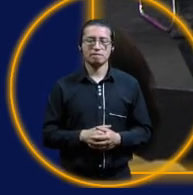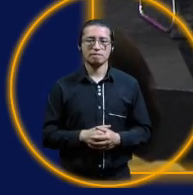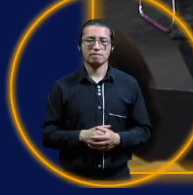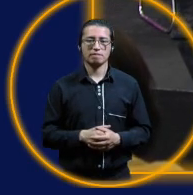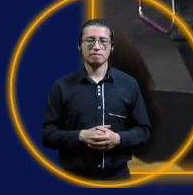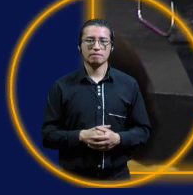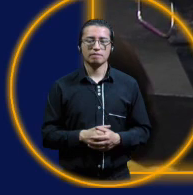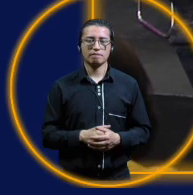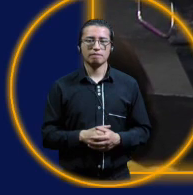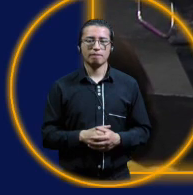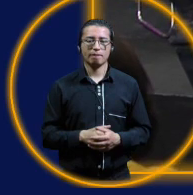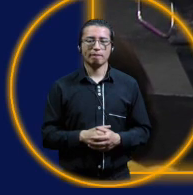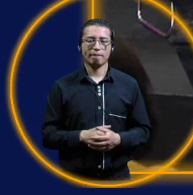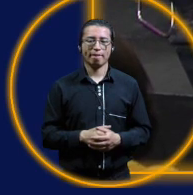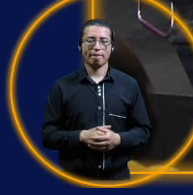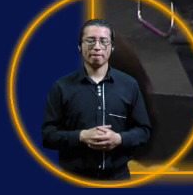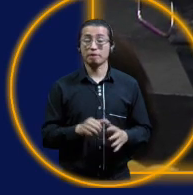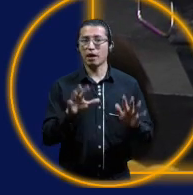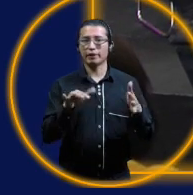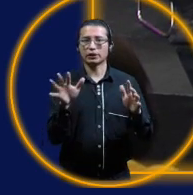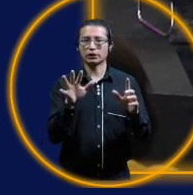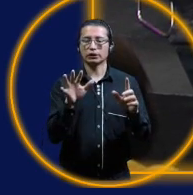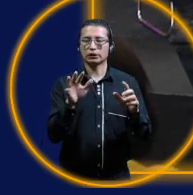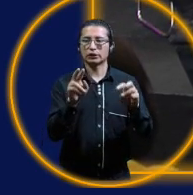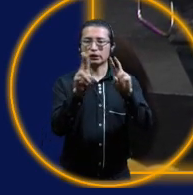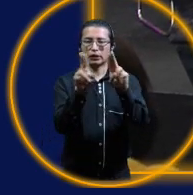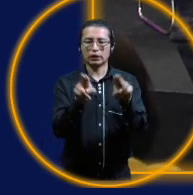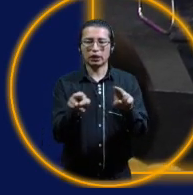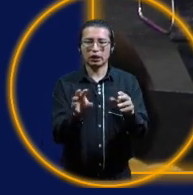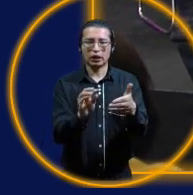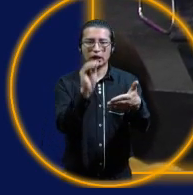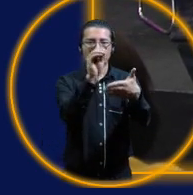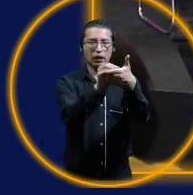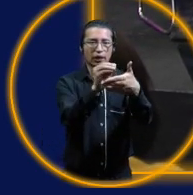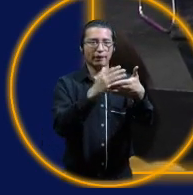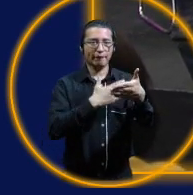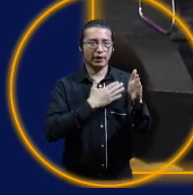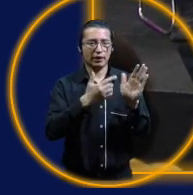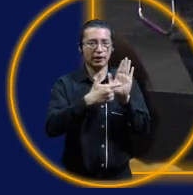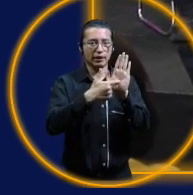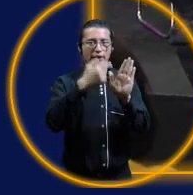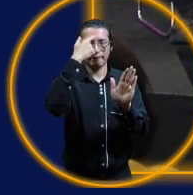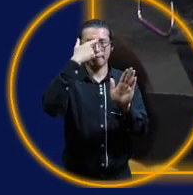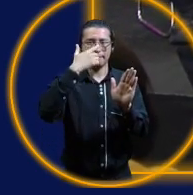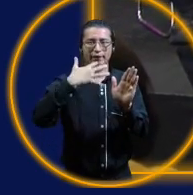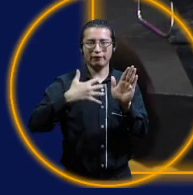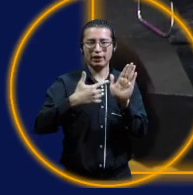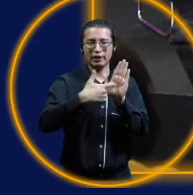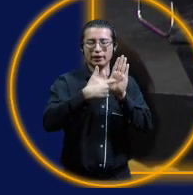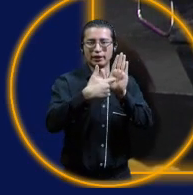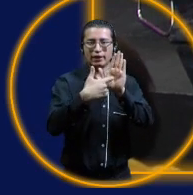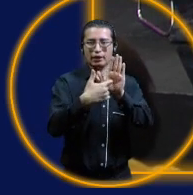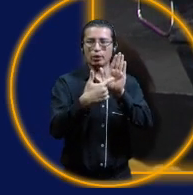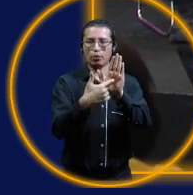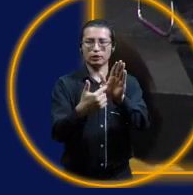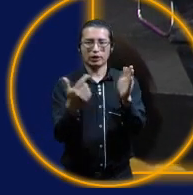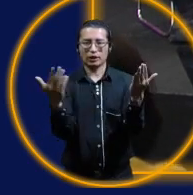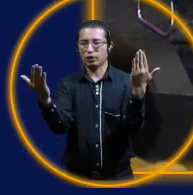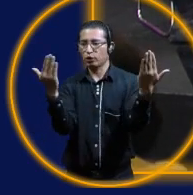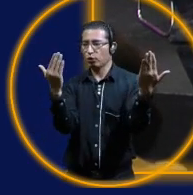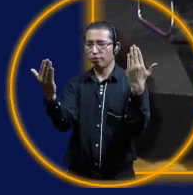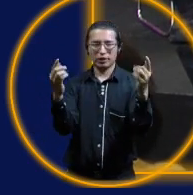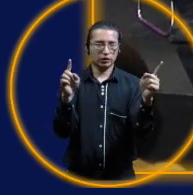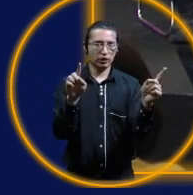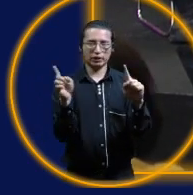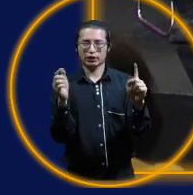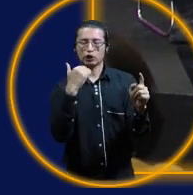comes, it's like best friends with comparison. Like when you're like, wow, that's really cool. I don't know if I could do that. I don't know if